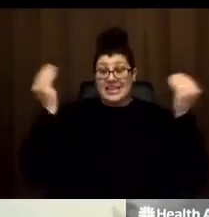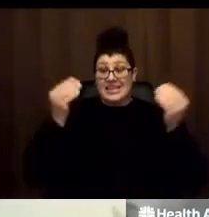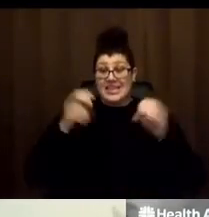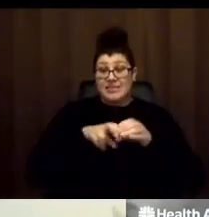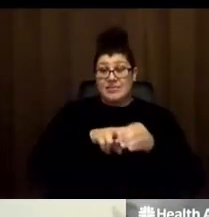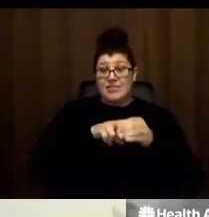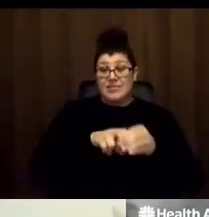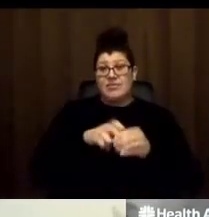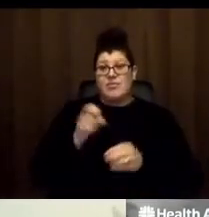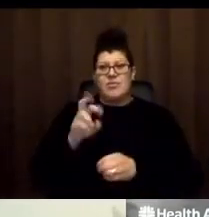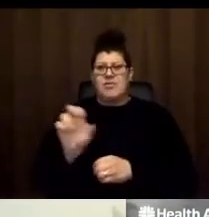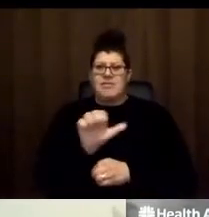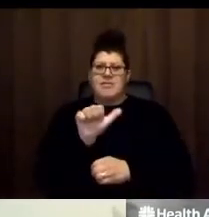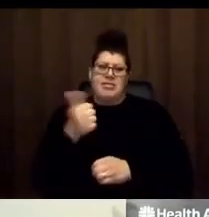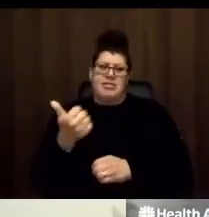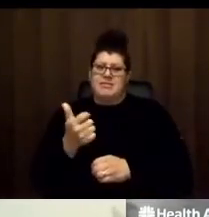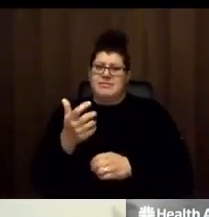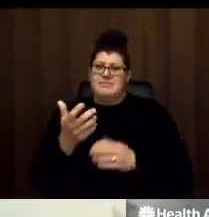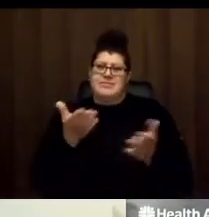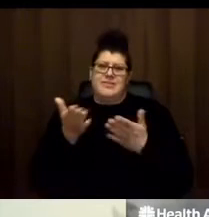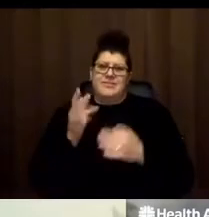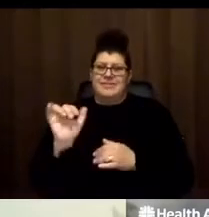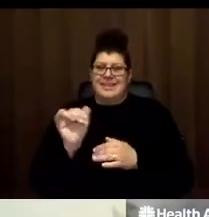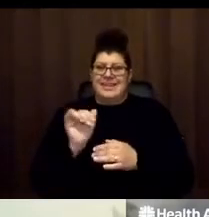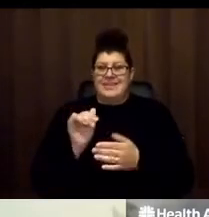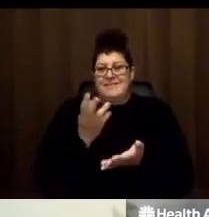other services as well.